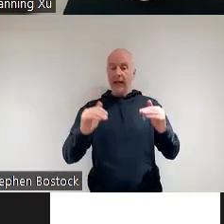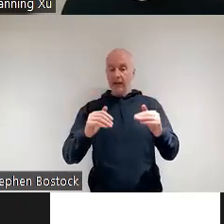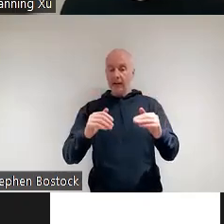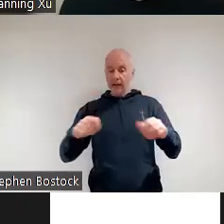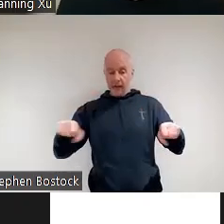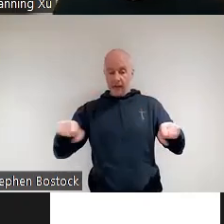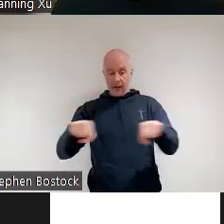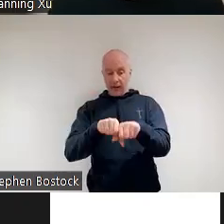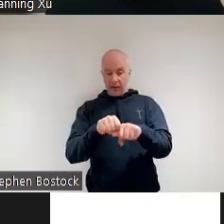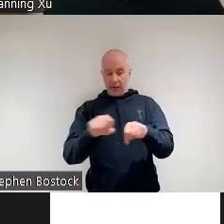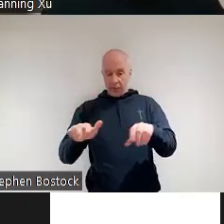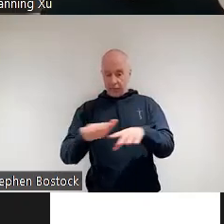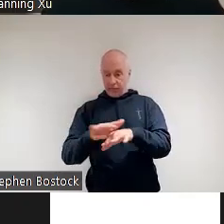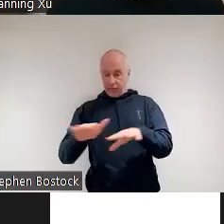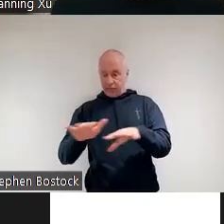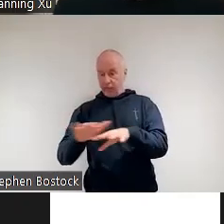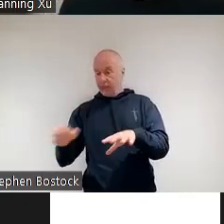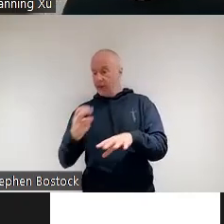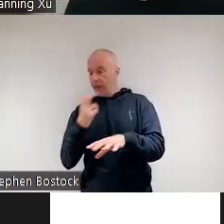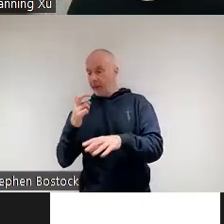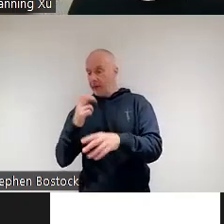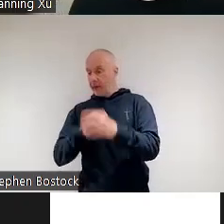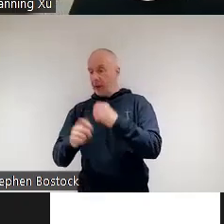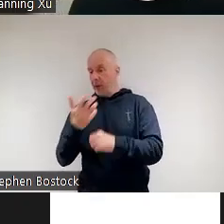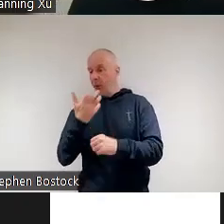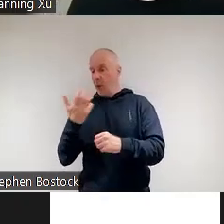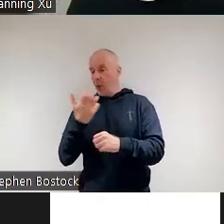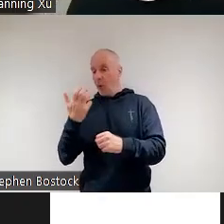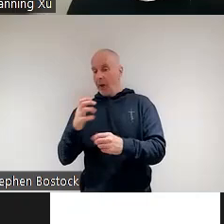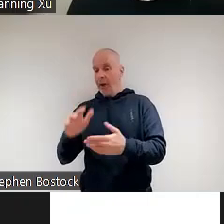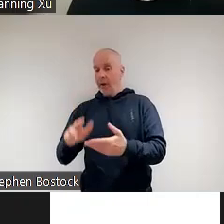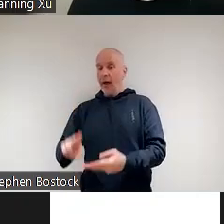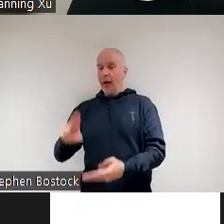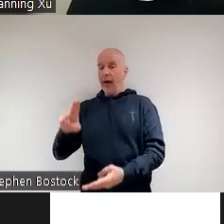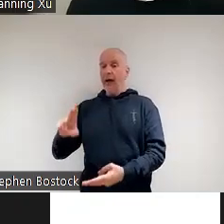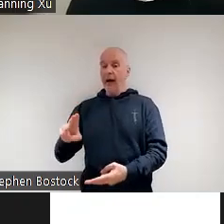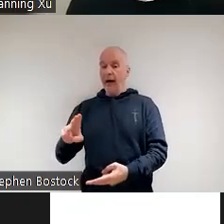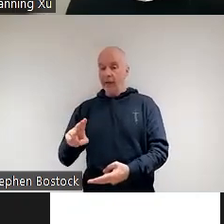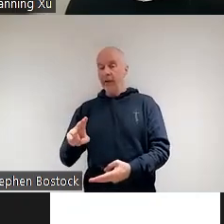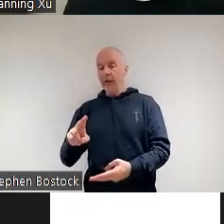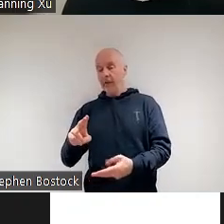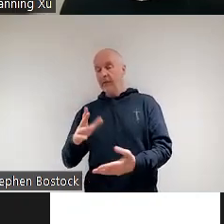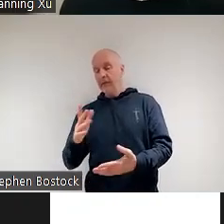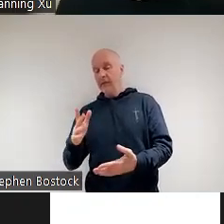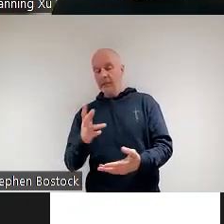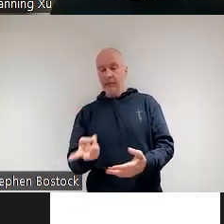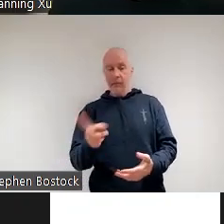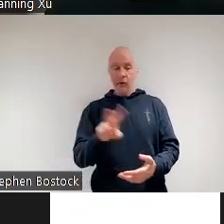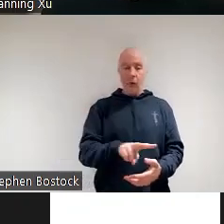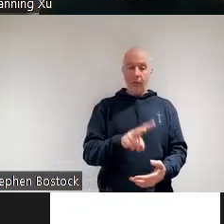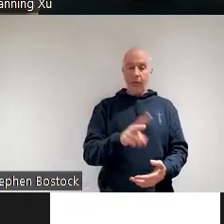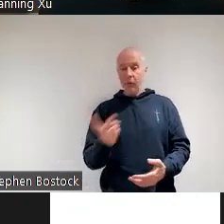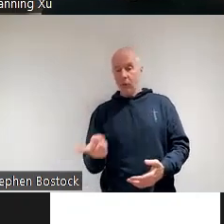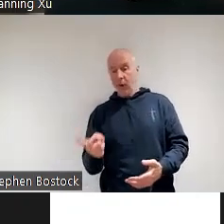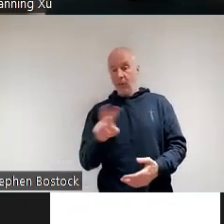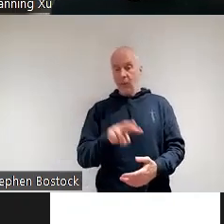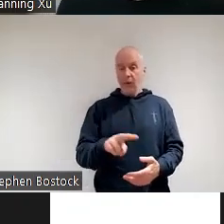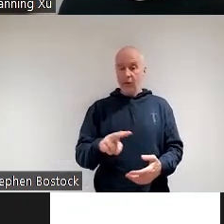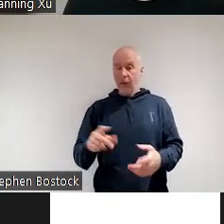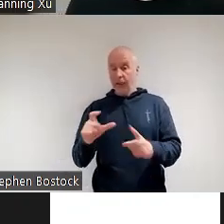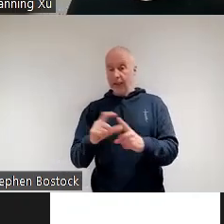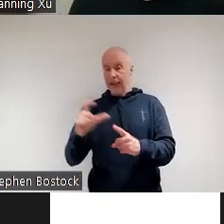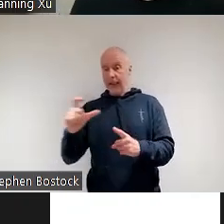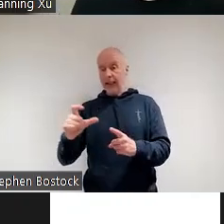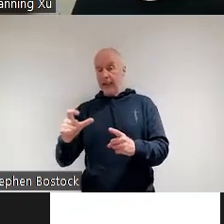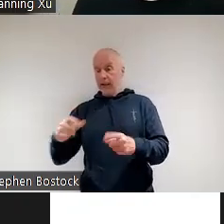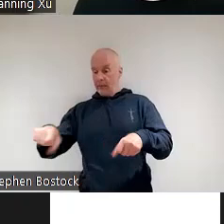get heating issues. So it's not like that. You've got an EV that you should use DC charger constantly, let alone the price of using DC charger is going to be